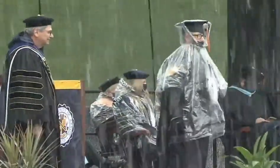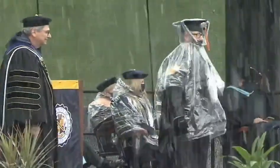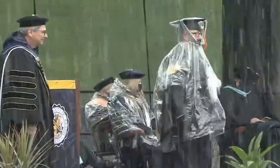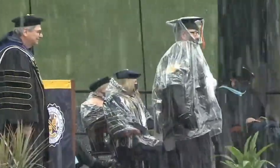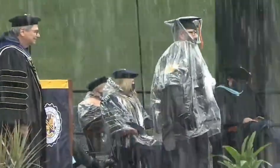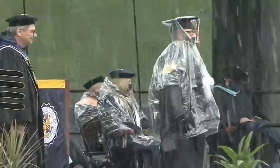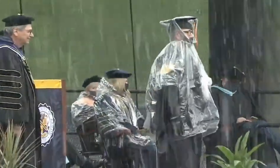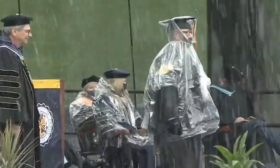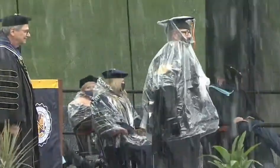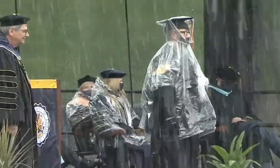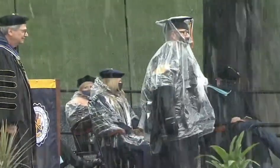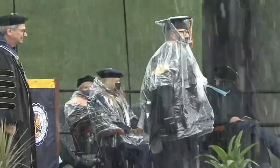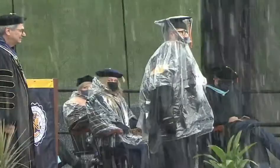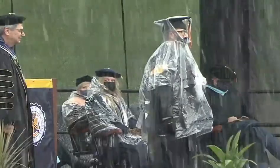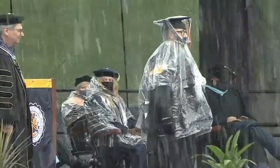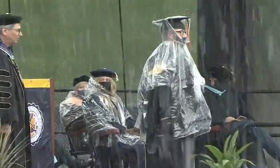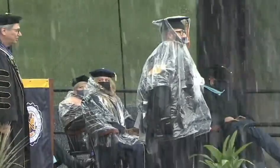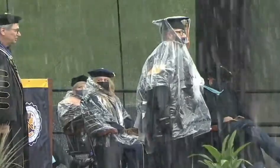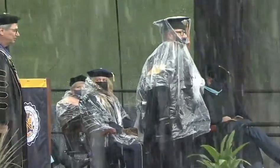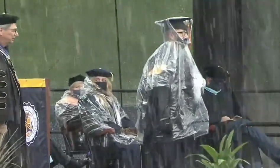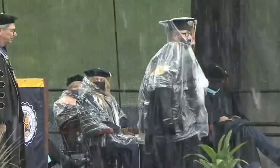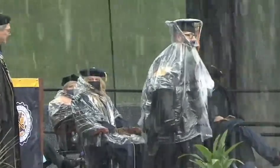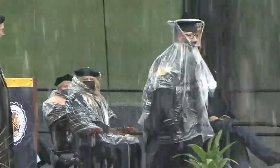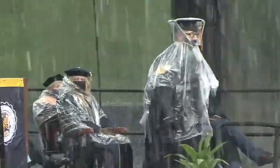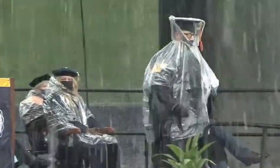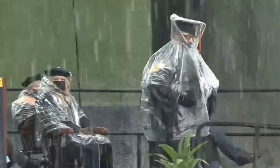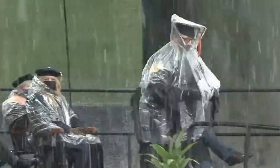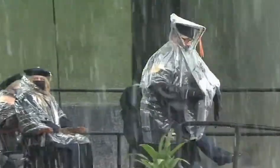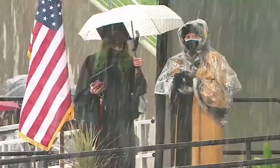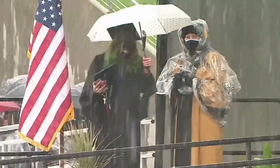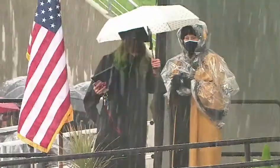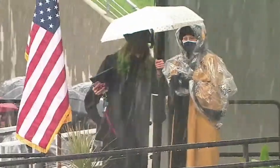Jewel C. Isaac.